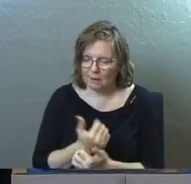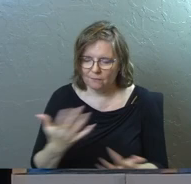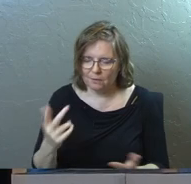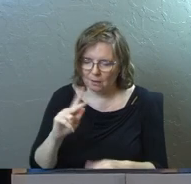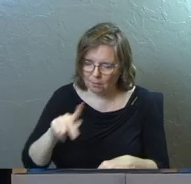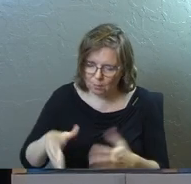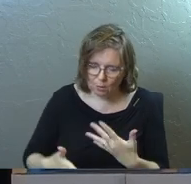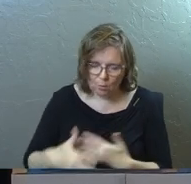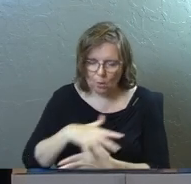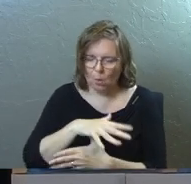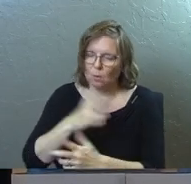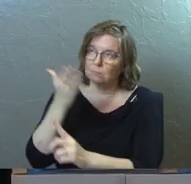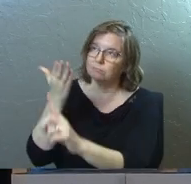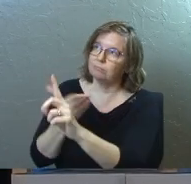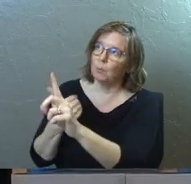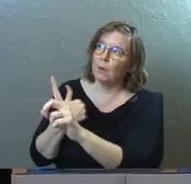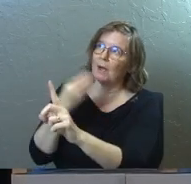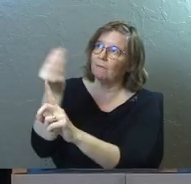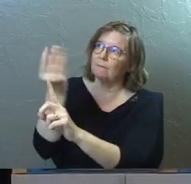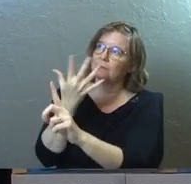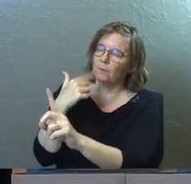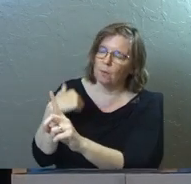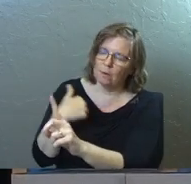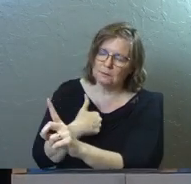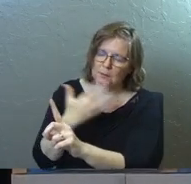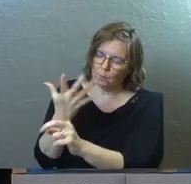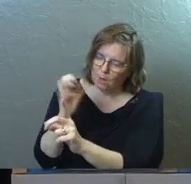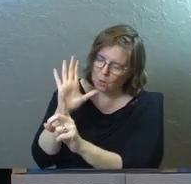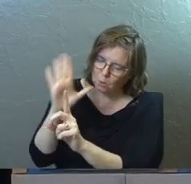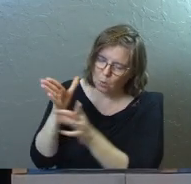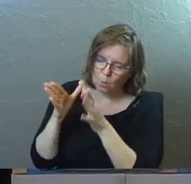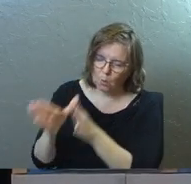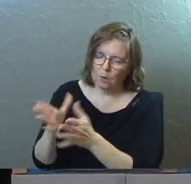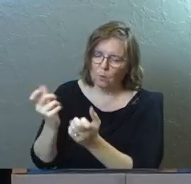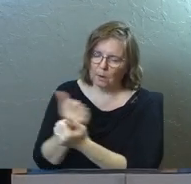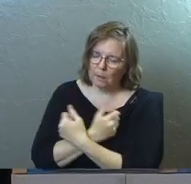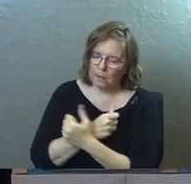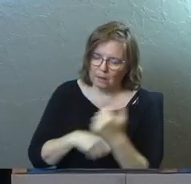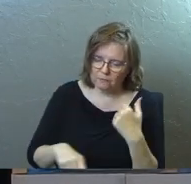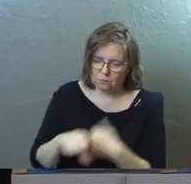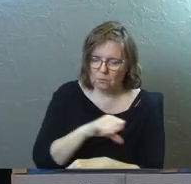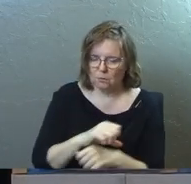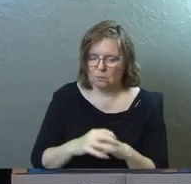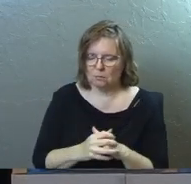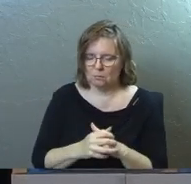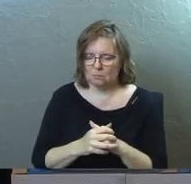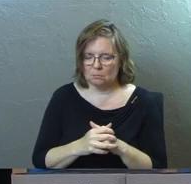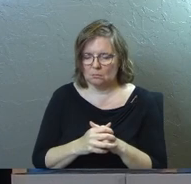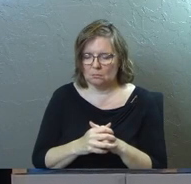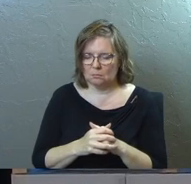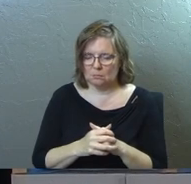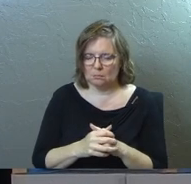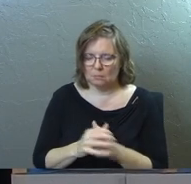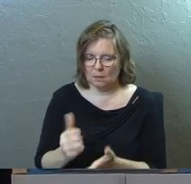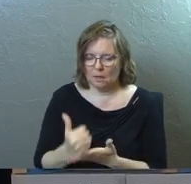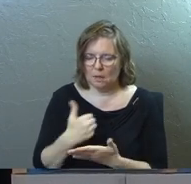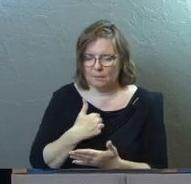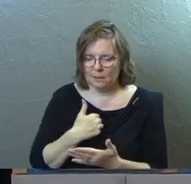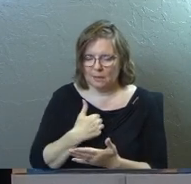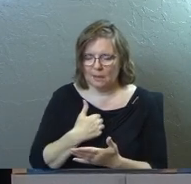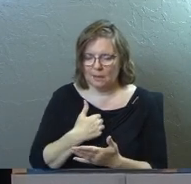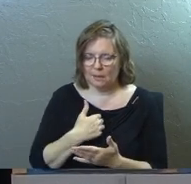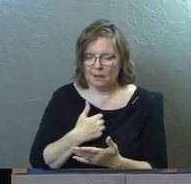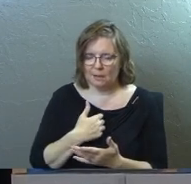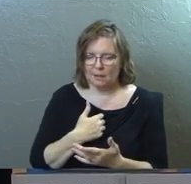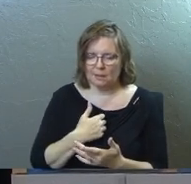Be our priority, God. Whatever you have, God. We want your way, God. We want to love one another. Help us to set